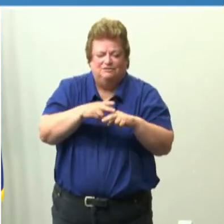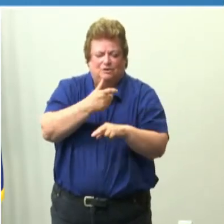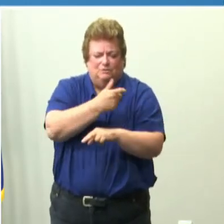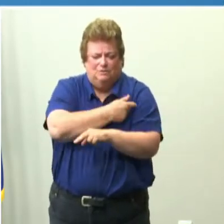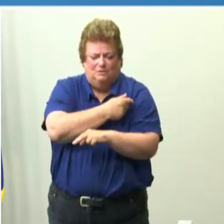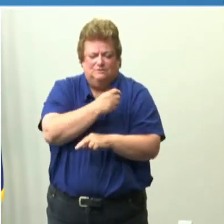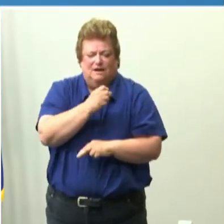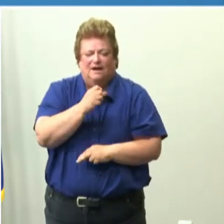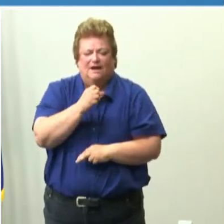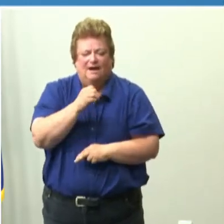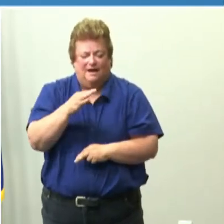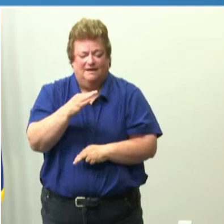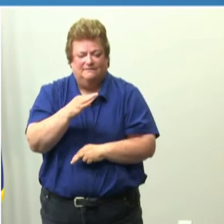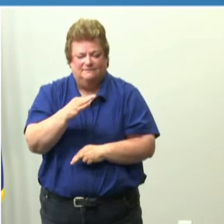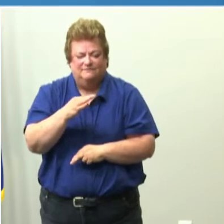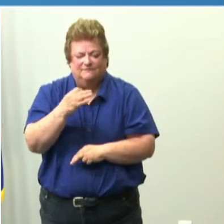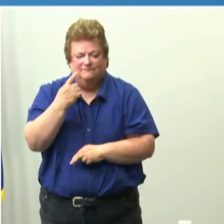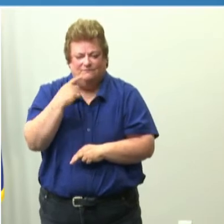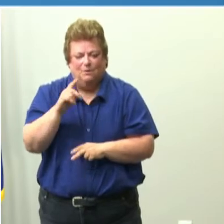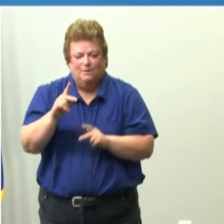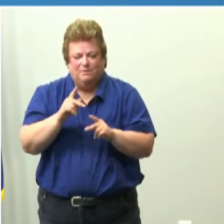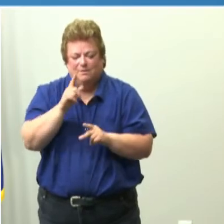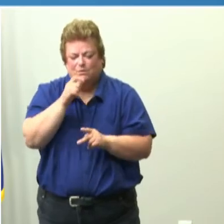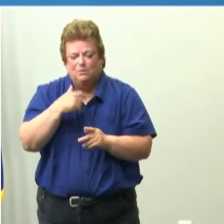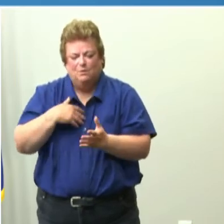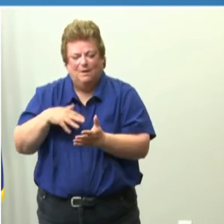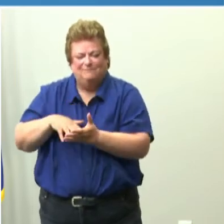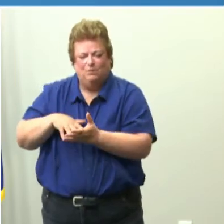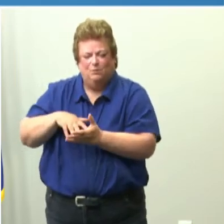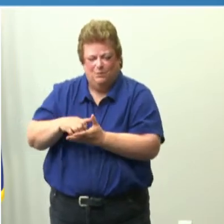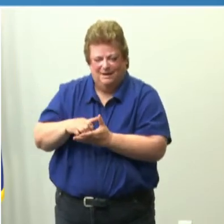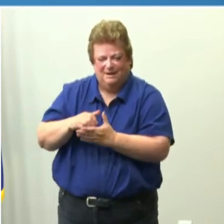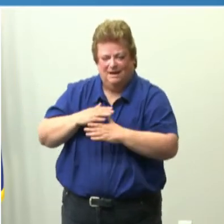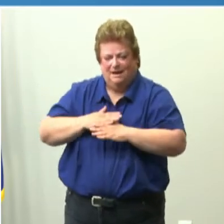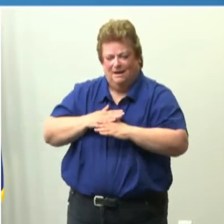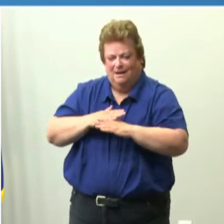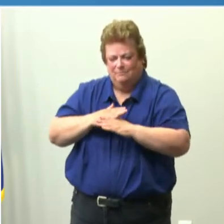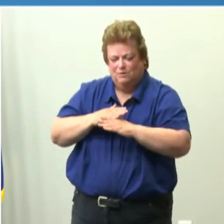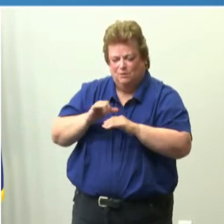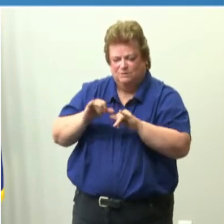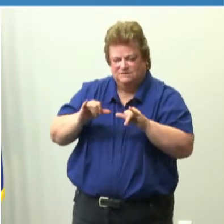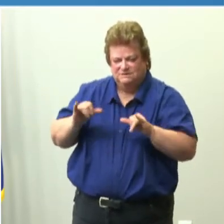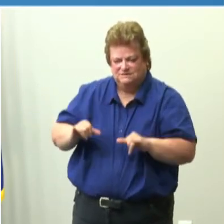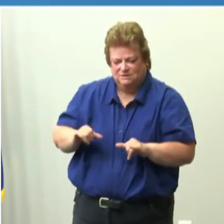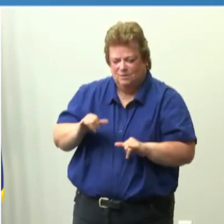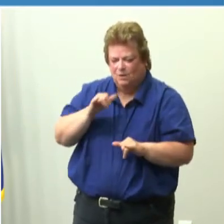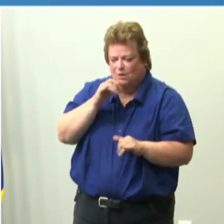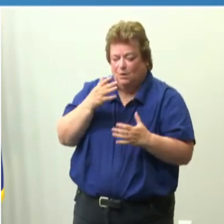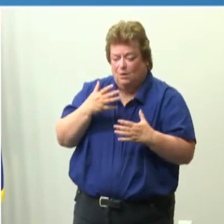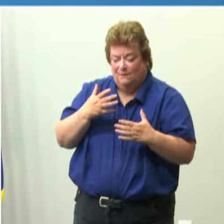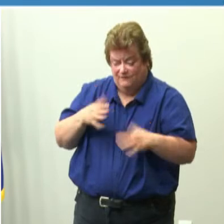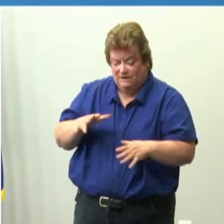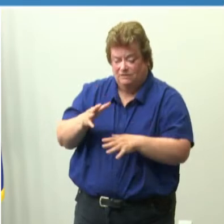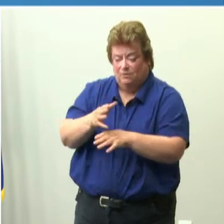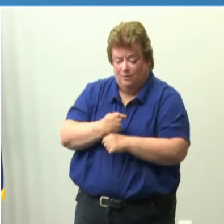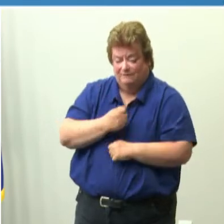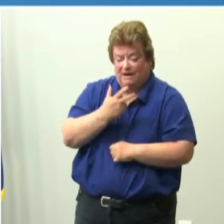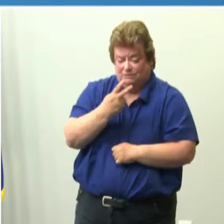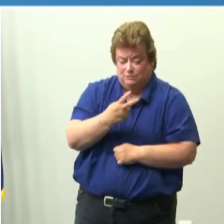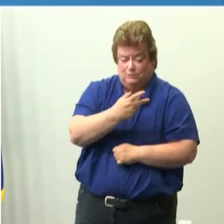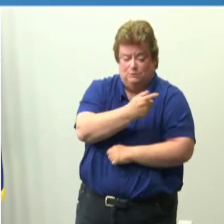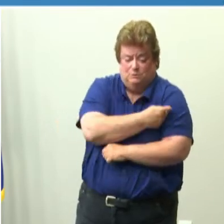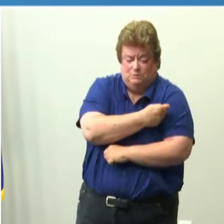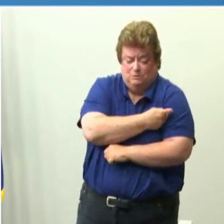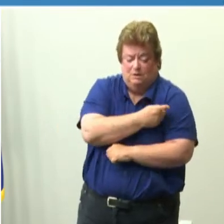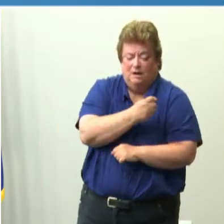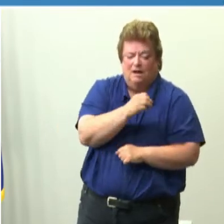the COVID-19 vaccine for people with weakened immune systems who have already received 2 doses of either Pfizer